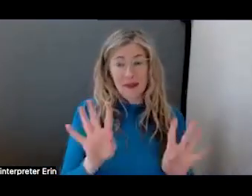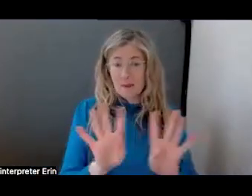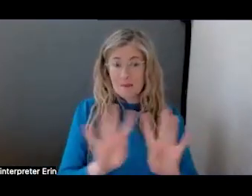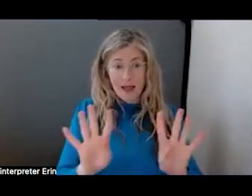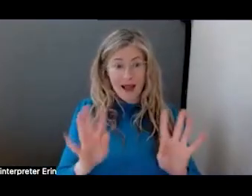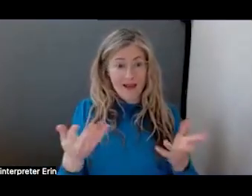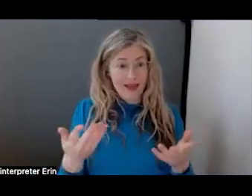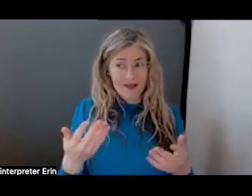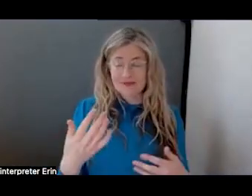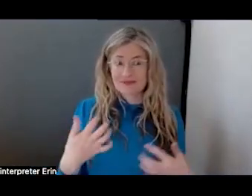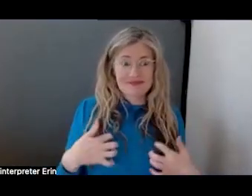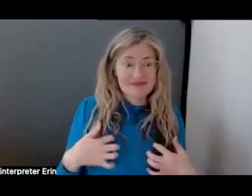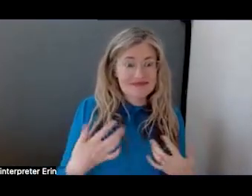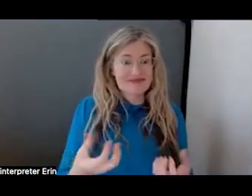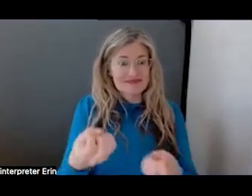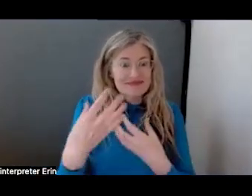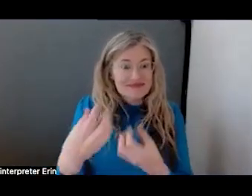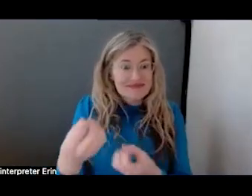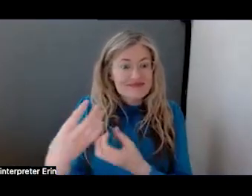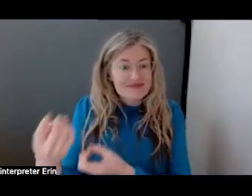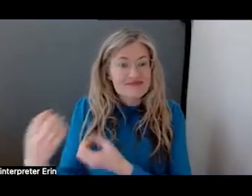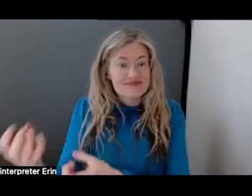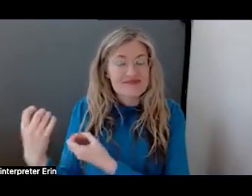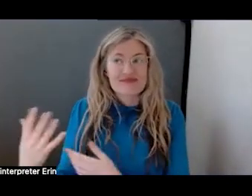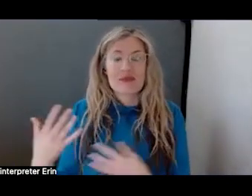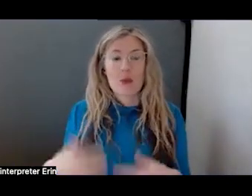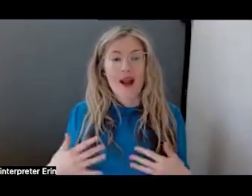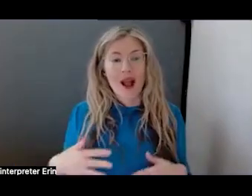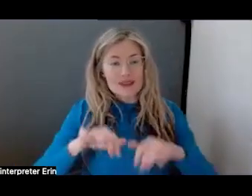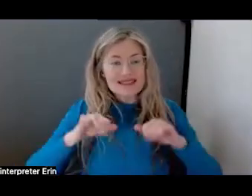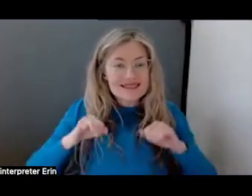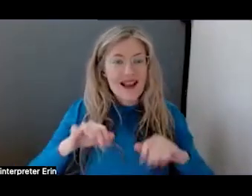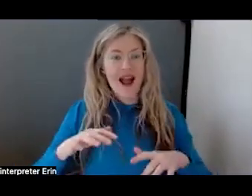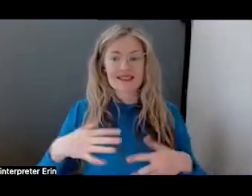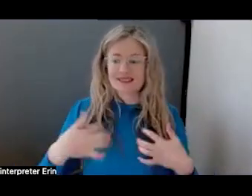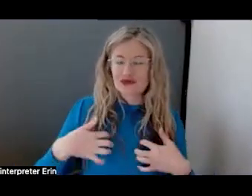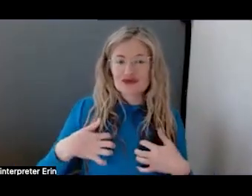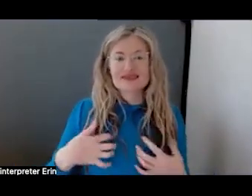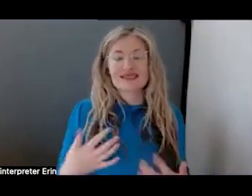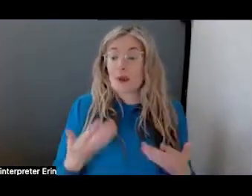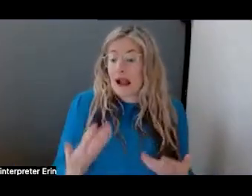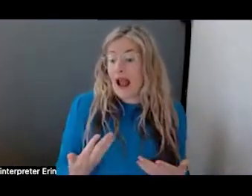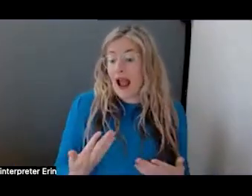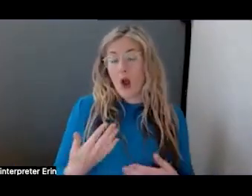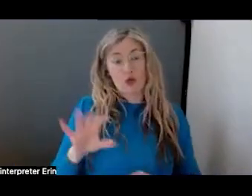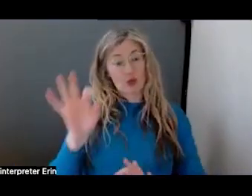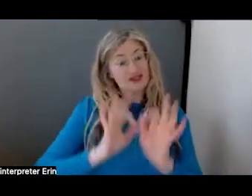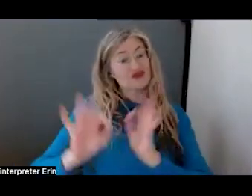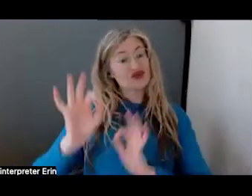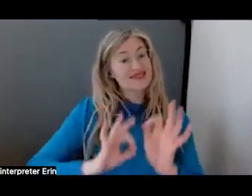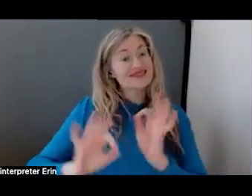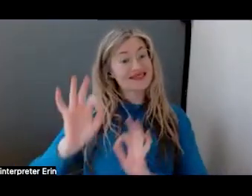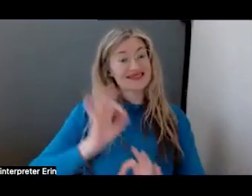of inputs and insights. So we can take your questions on that, or we can also